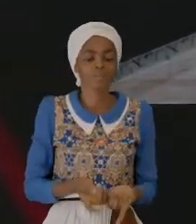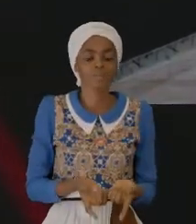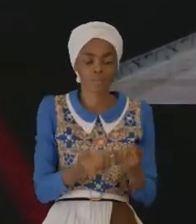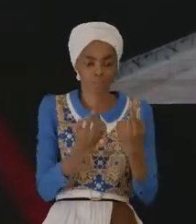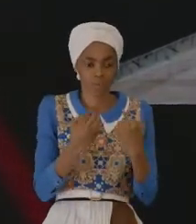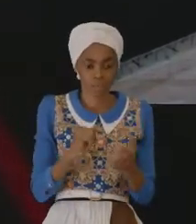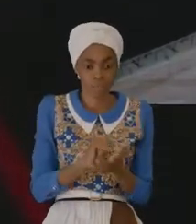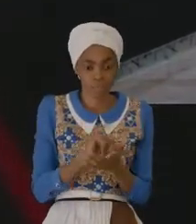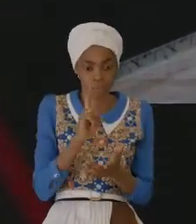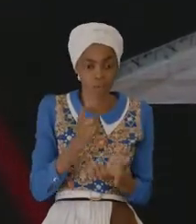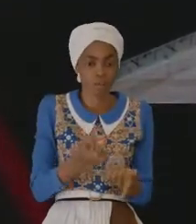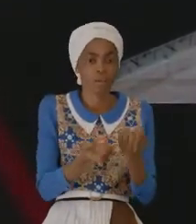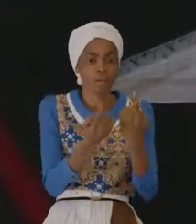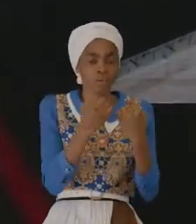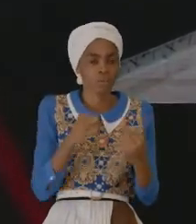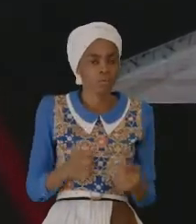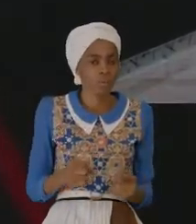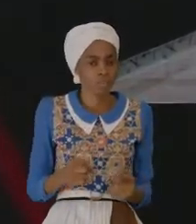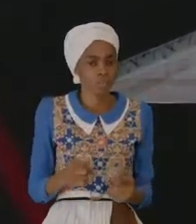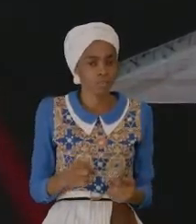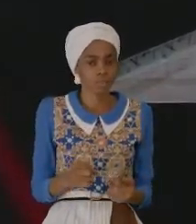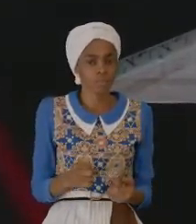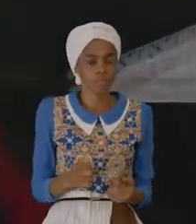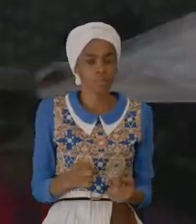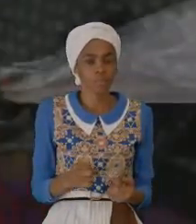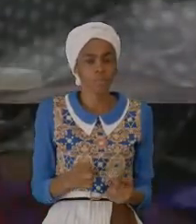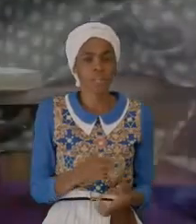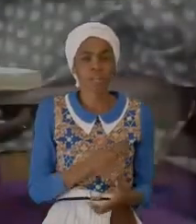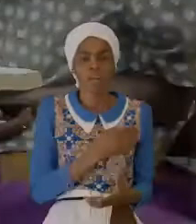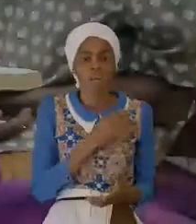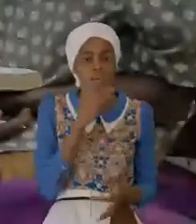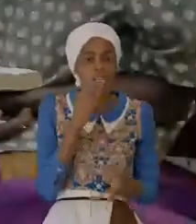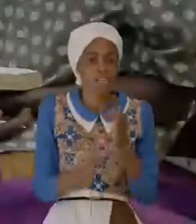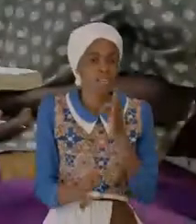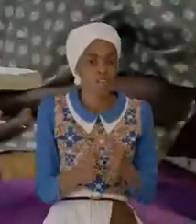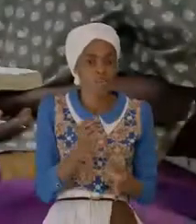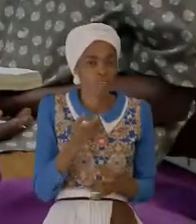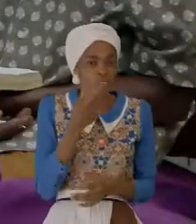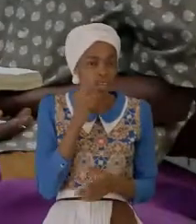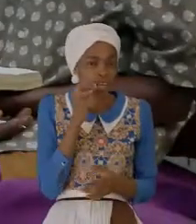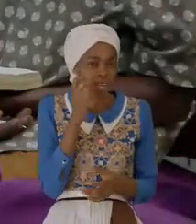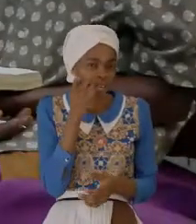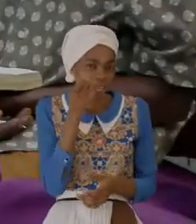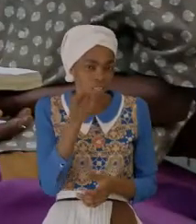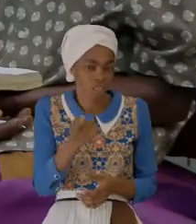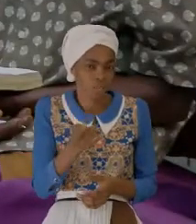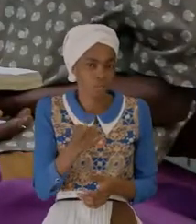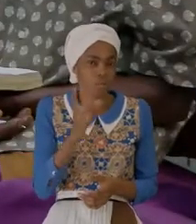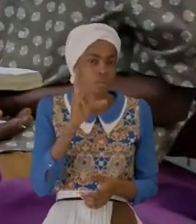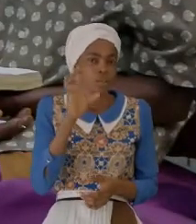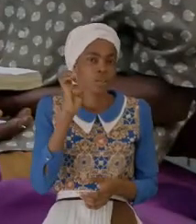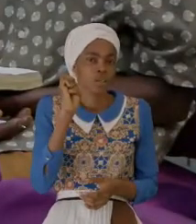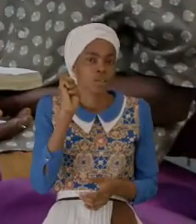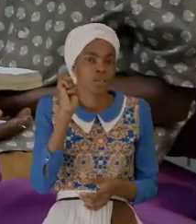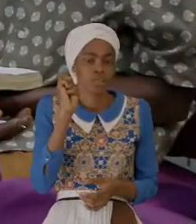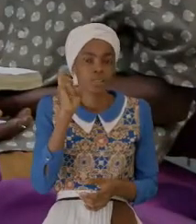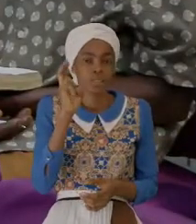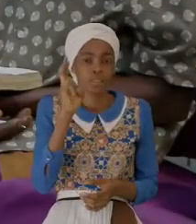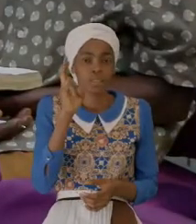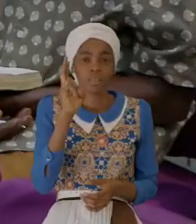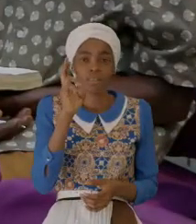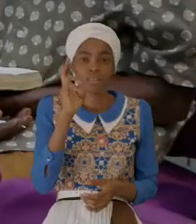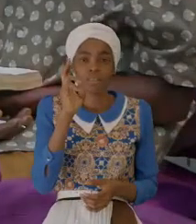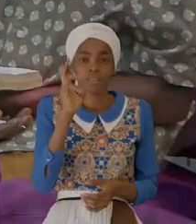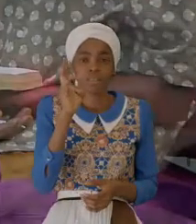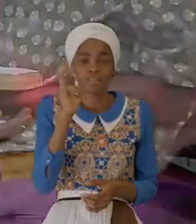come in those things coming in if a little lemon live not the whole love